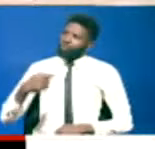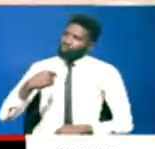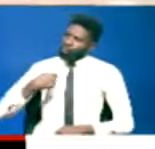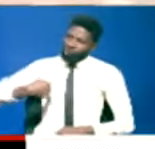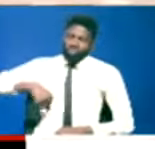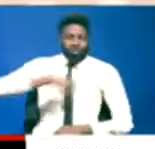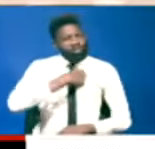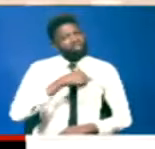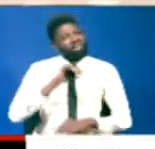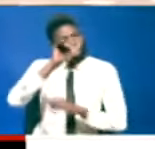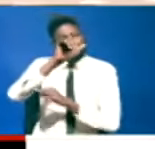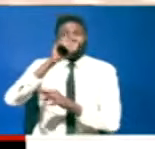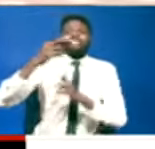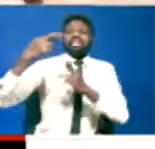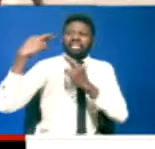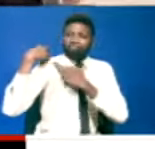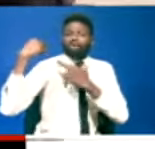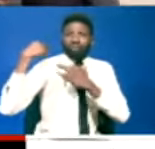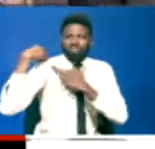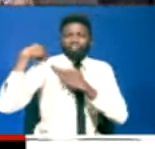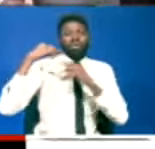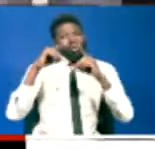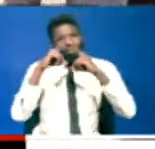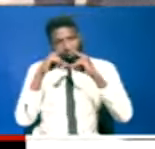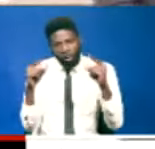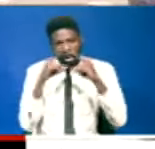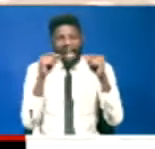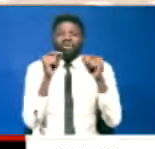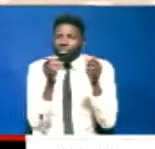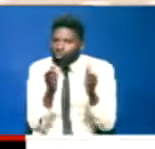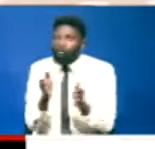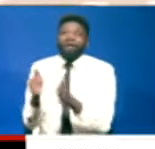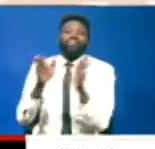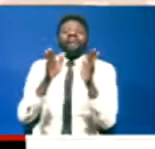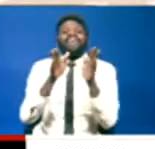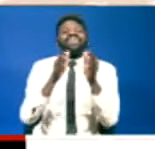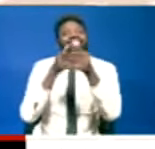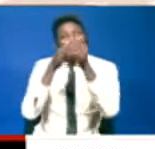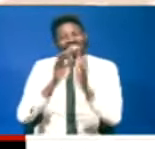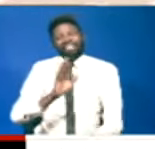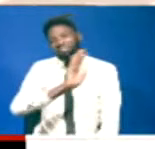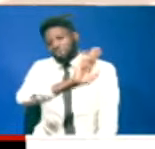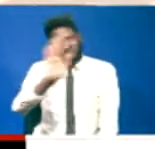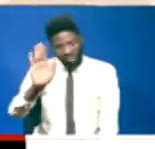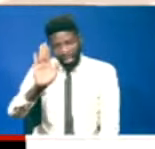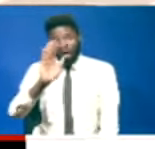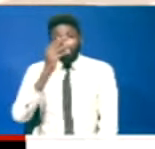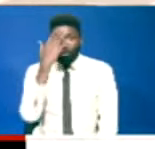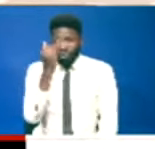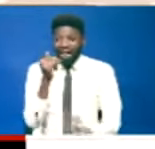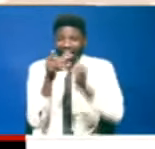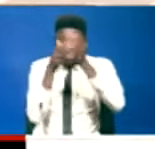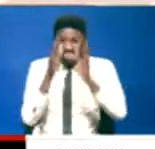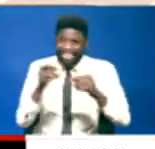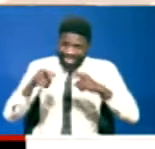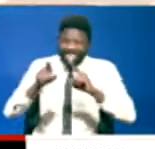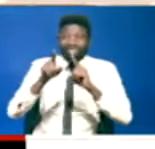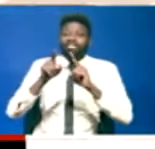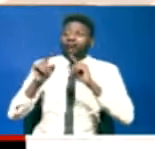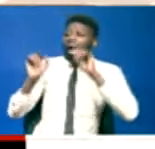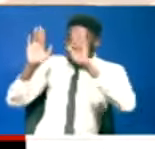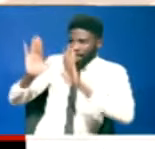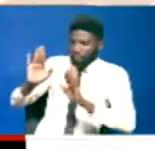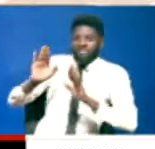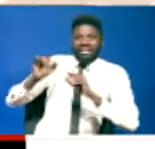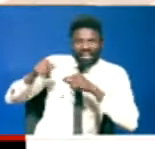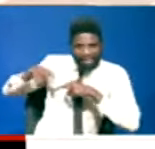responsibility and responsible statements by leaders, because it is the leaders who are vying that would call on leaders to,